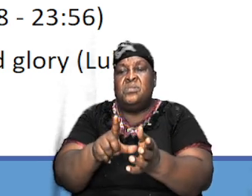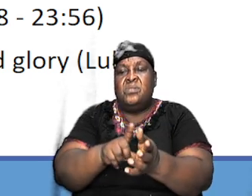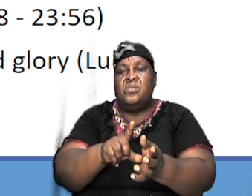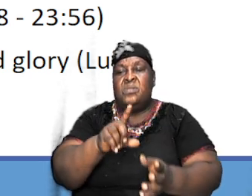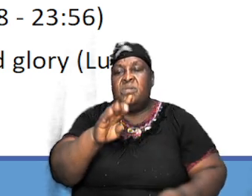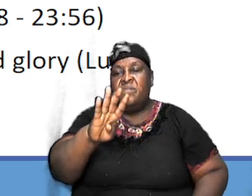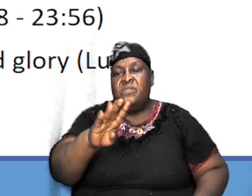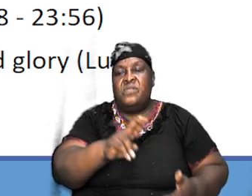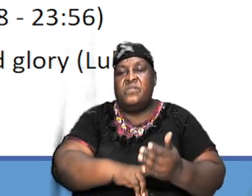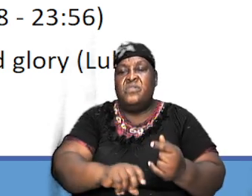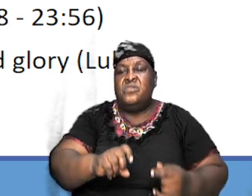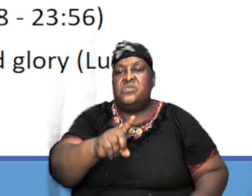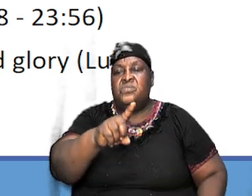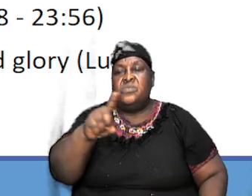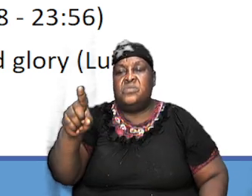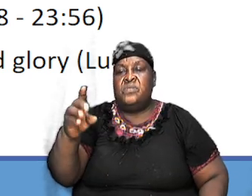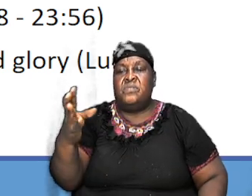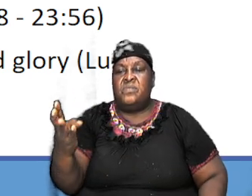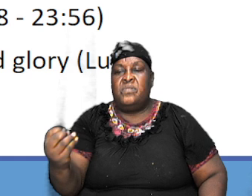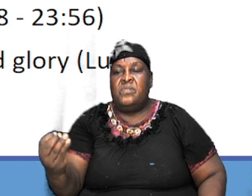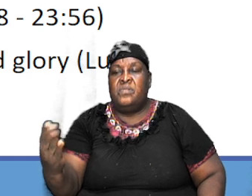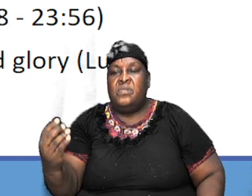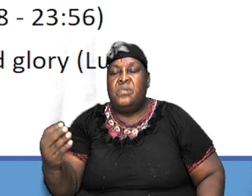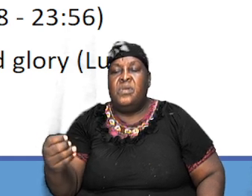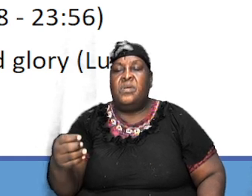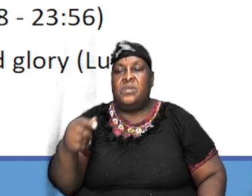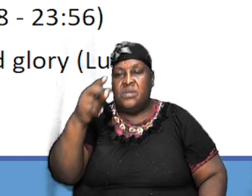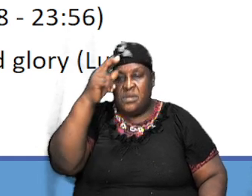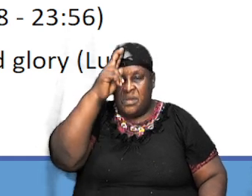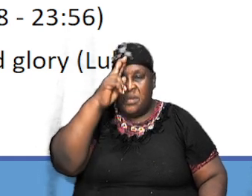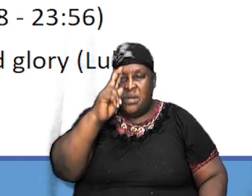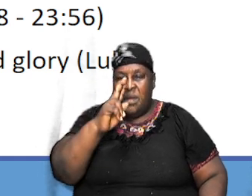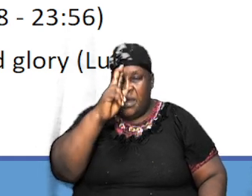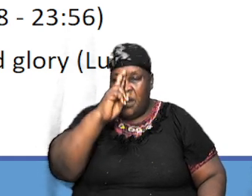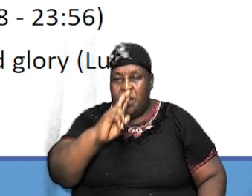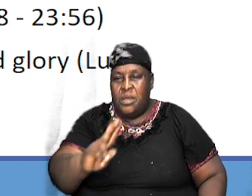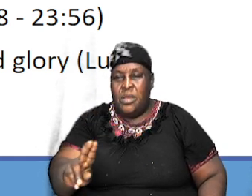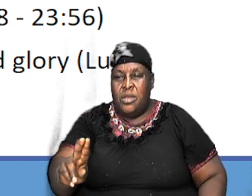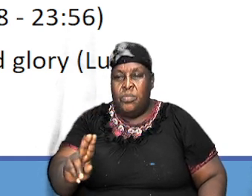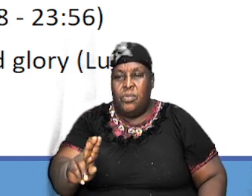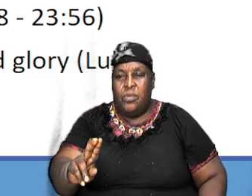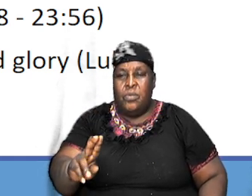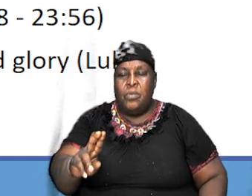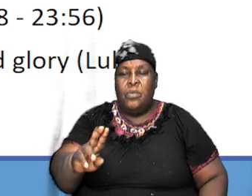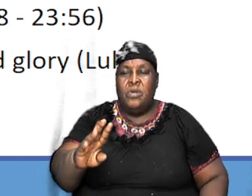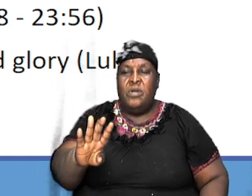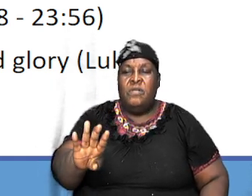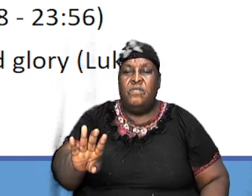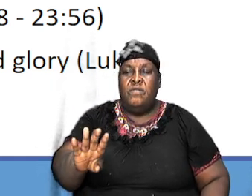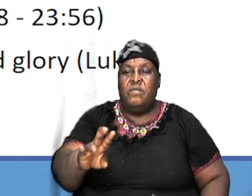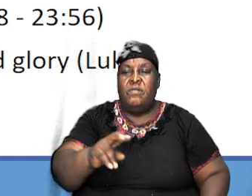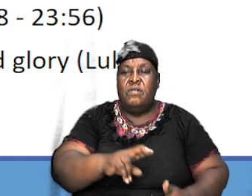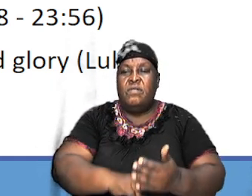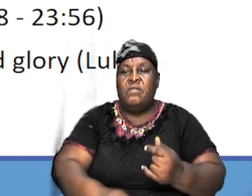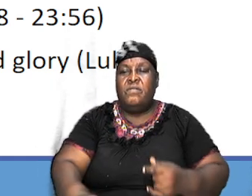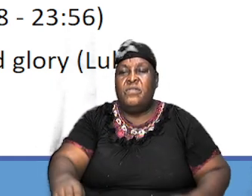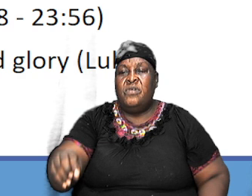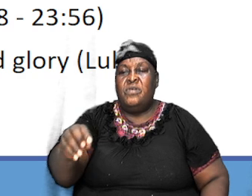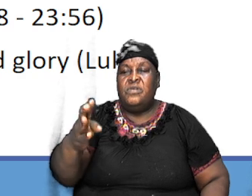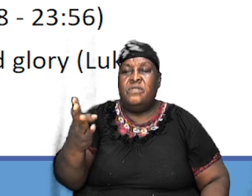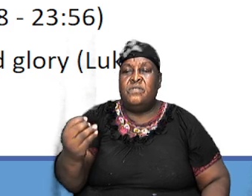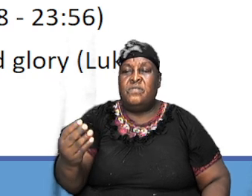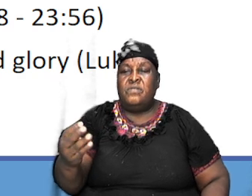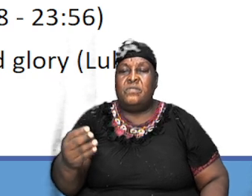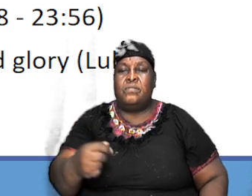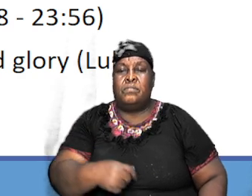4 verse 1. Hebrew 4 verse 15 says that he was tempted in like points as we were, yet